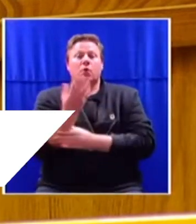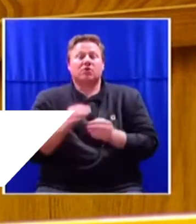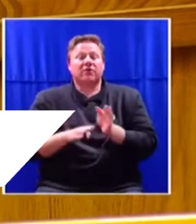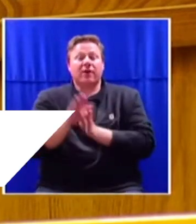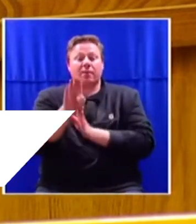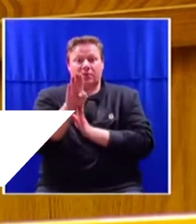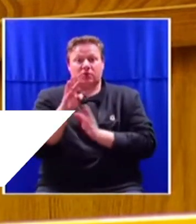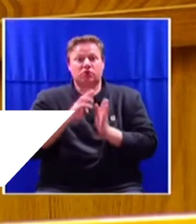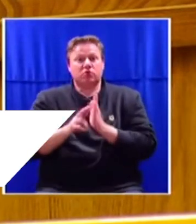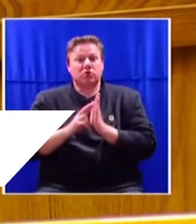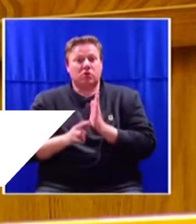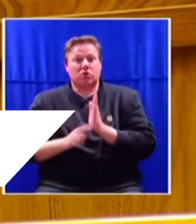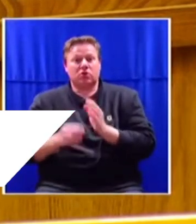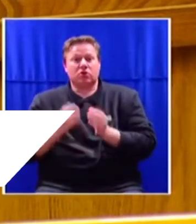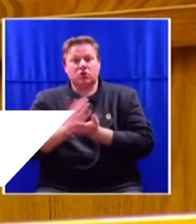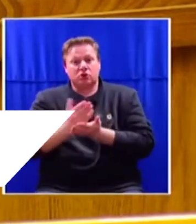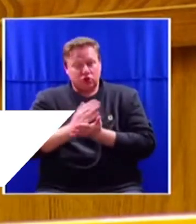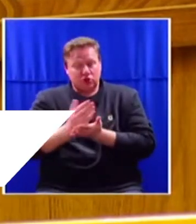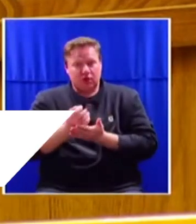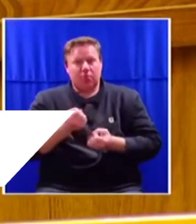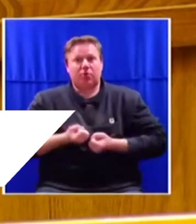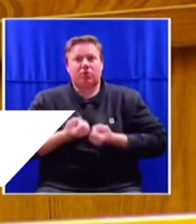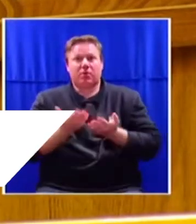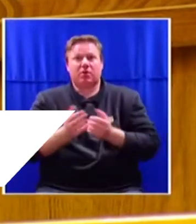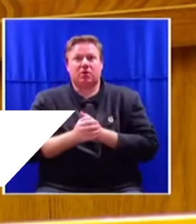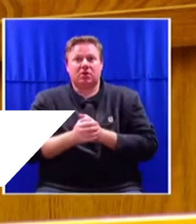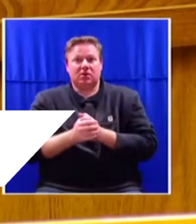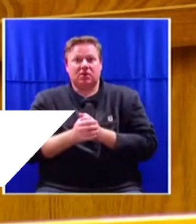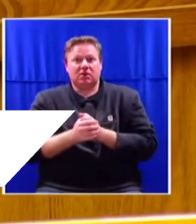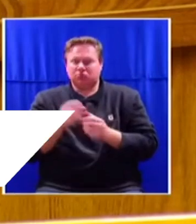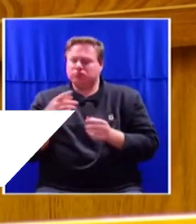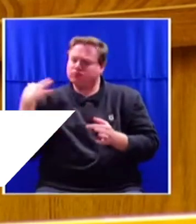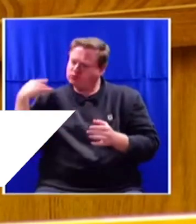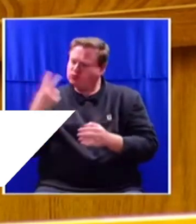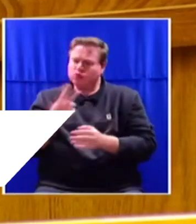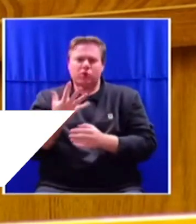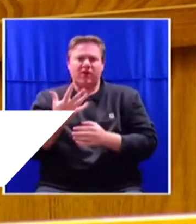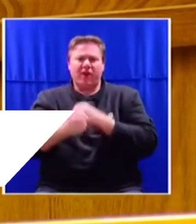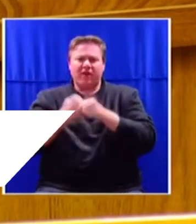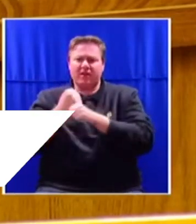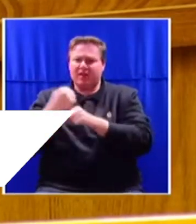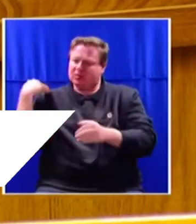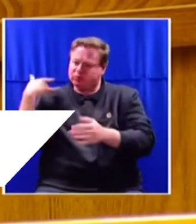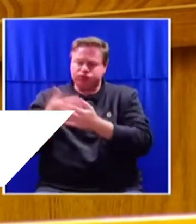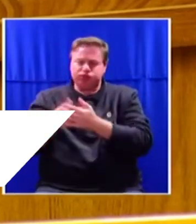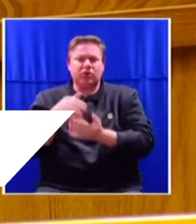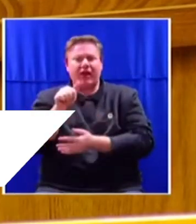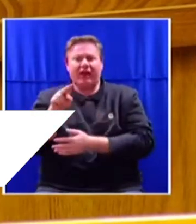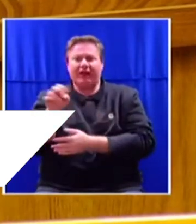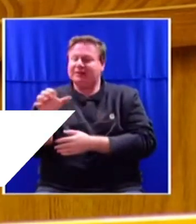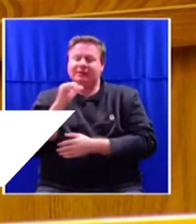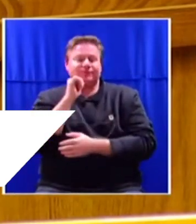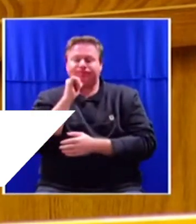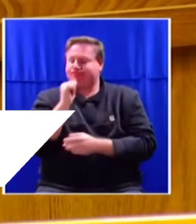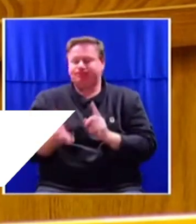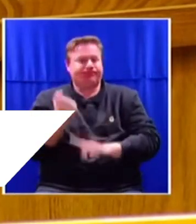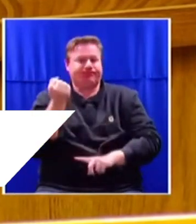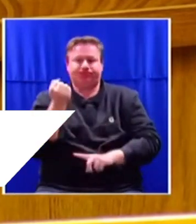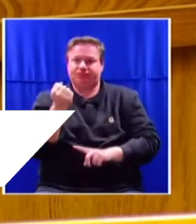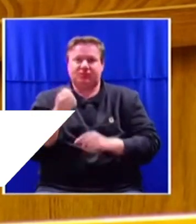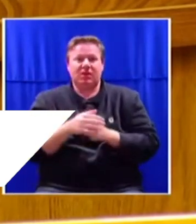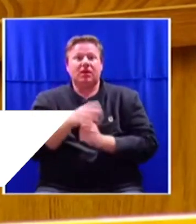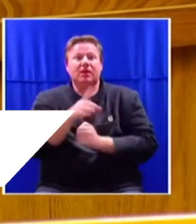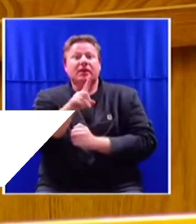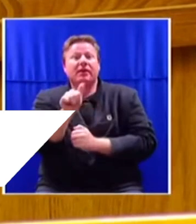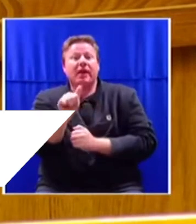this count, ANC governments for the last 25 years have fallen far short of the mark, while DA